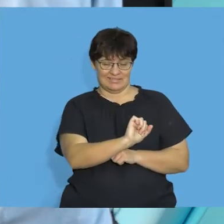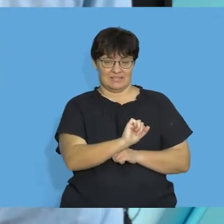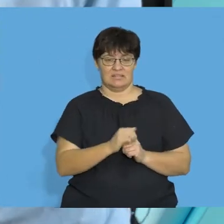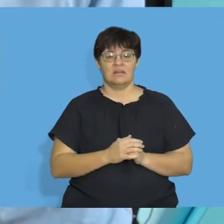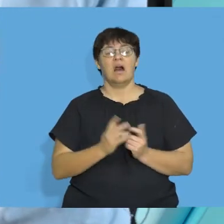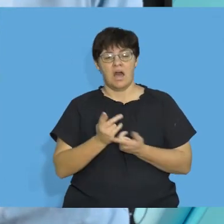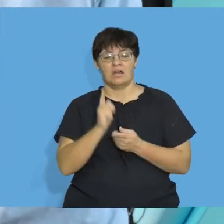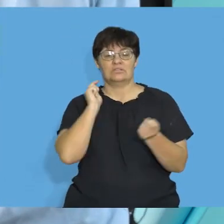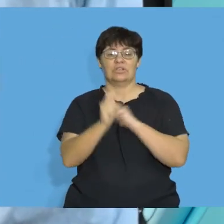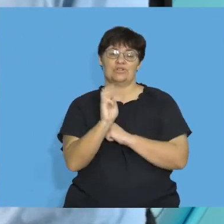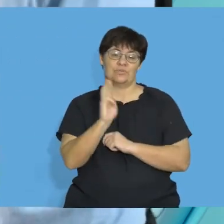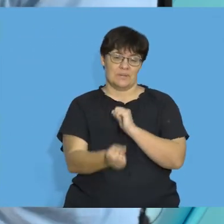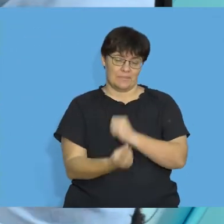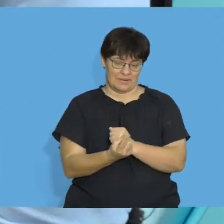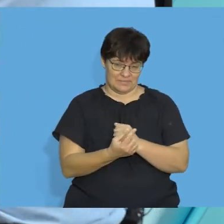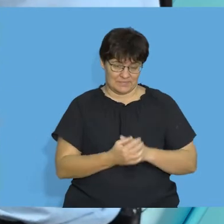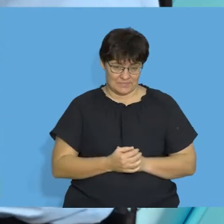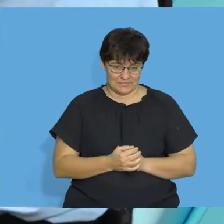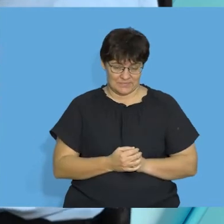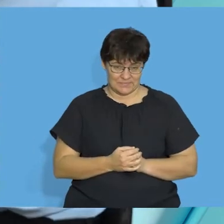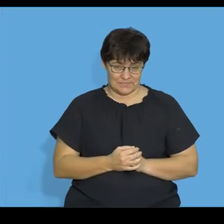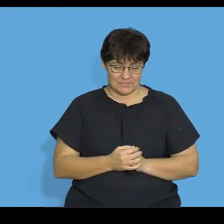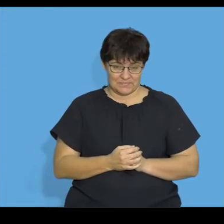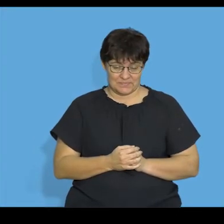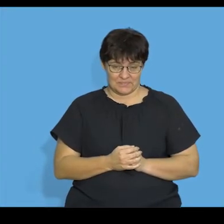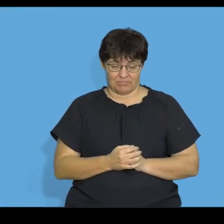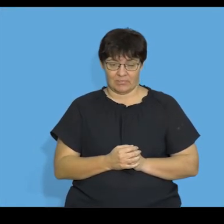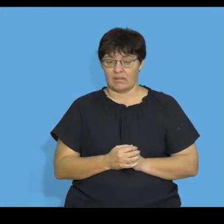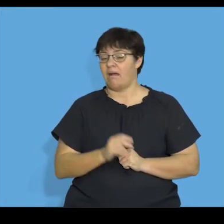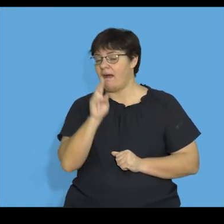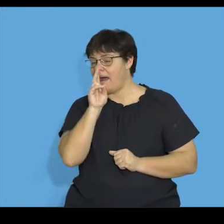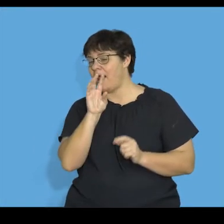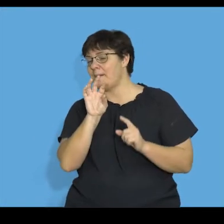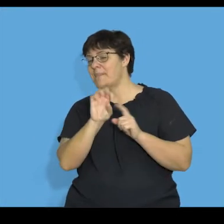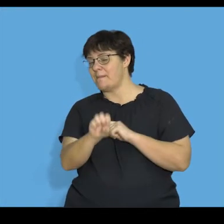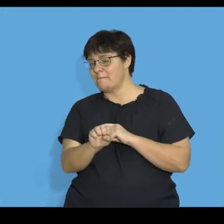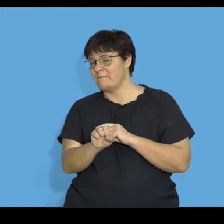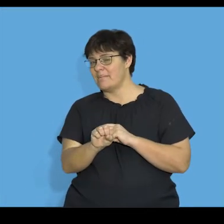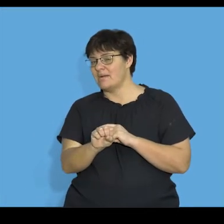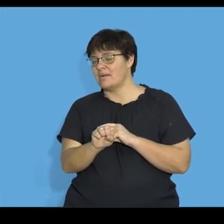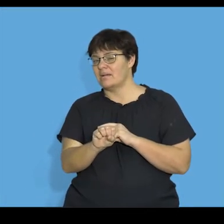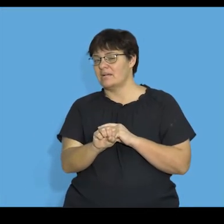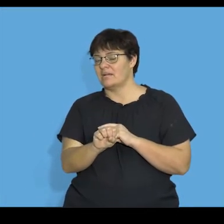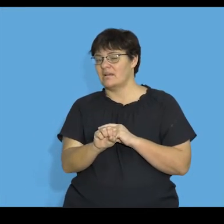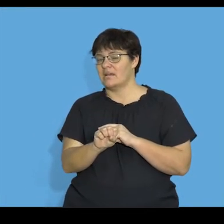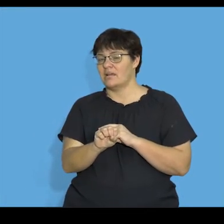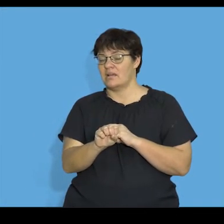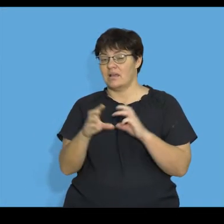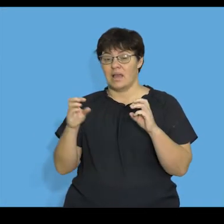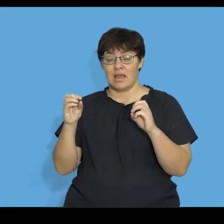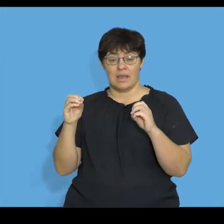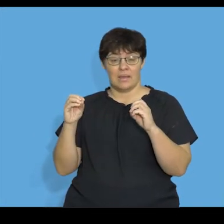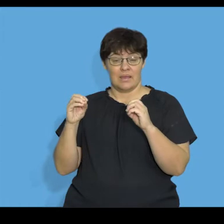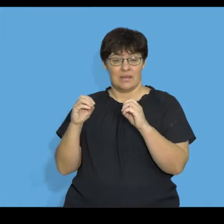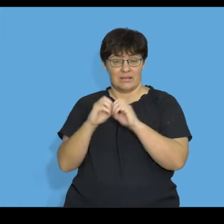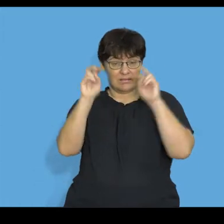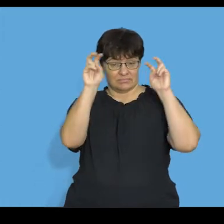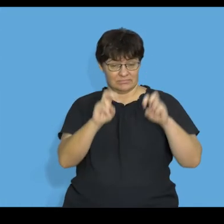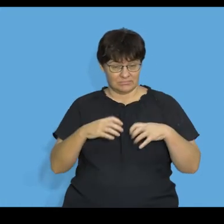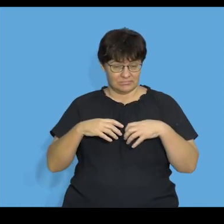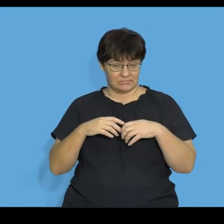a change. There's going to be an EMF induced. And so what we recognize, if there's a change in magnetic flux, then we're going to say there's an